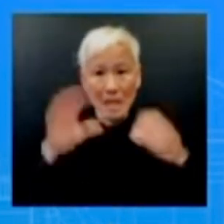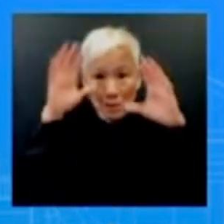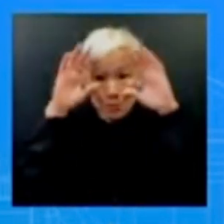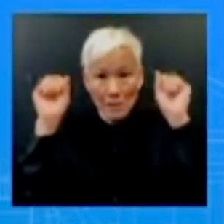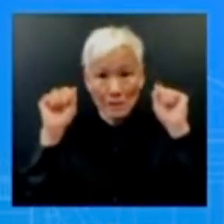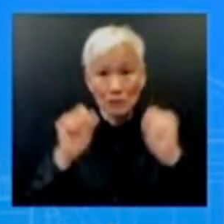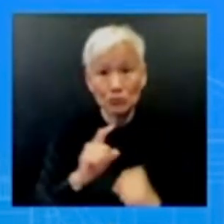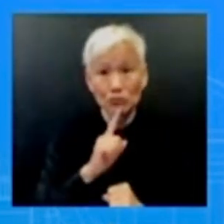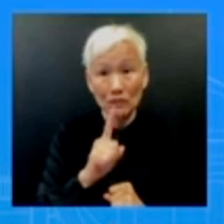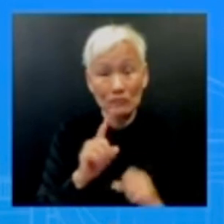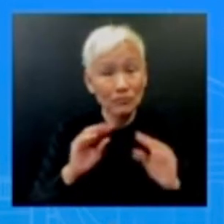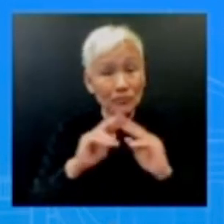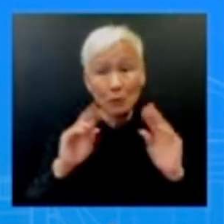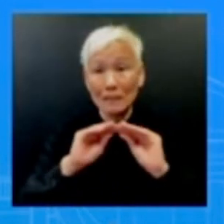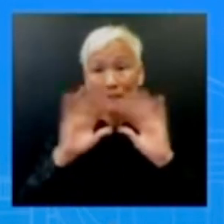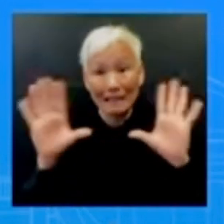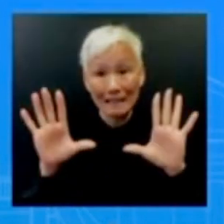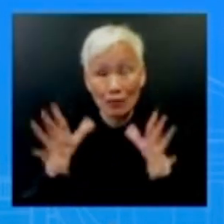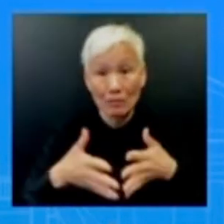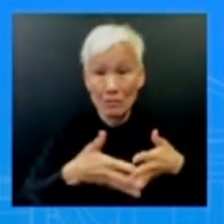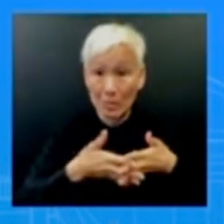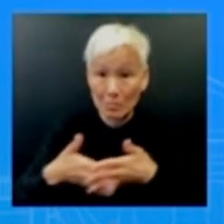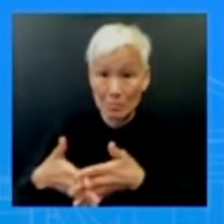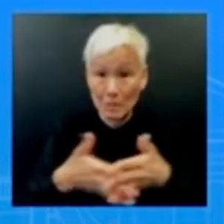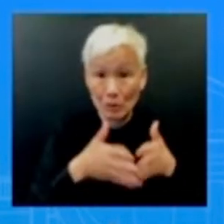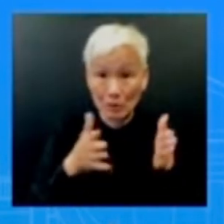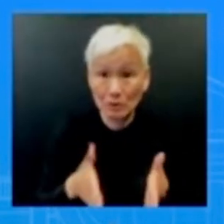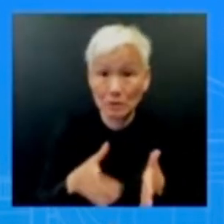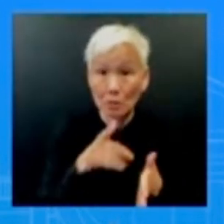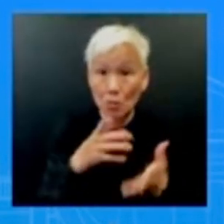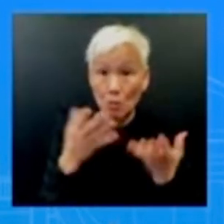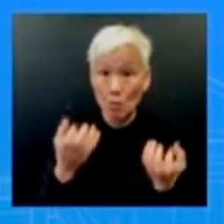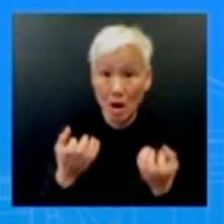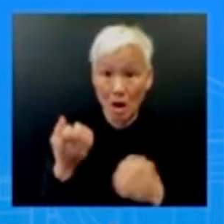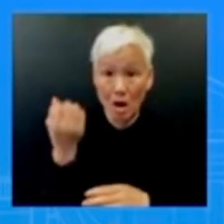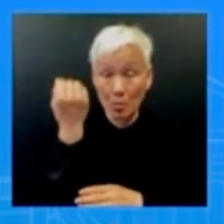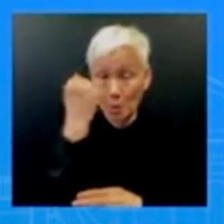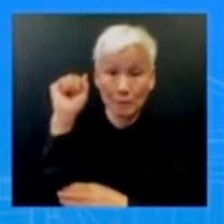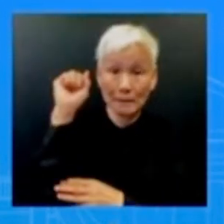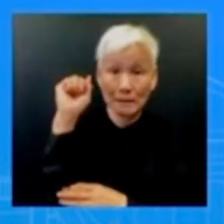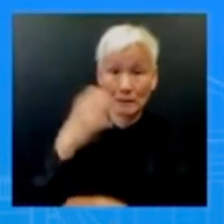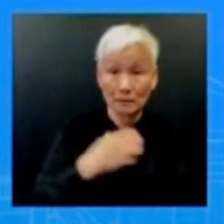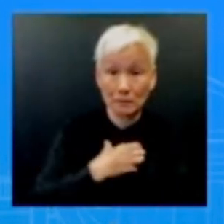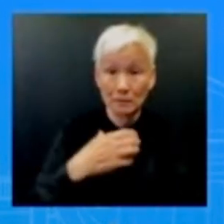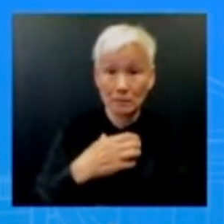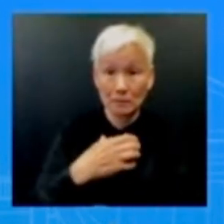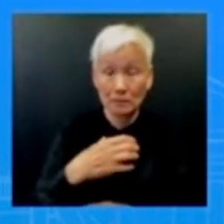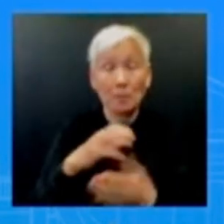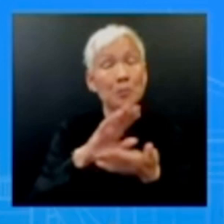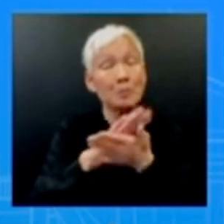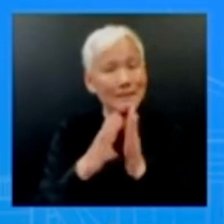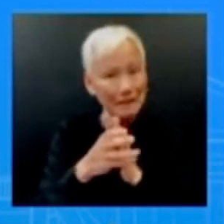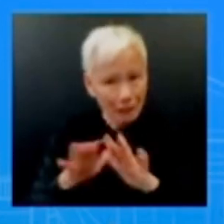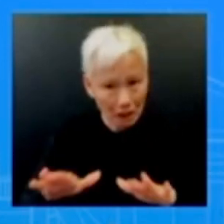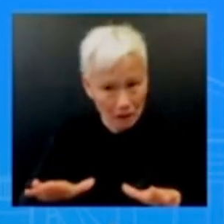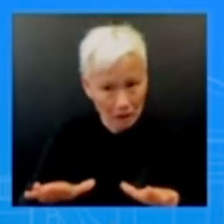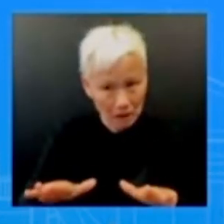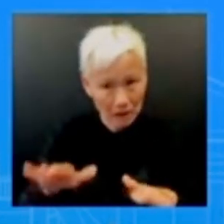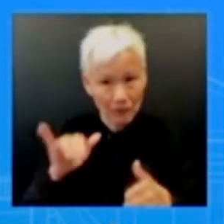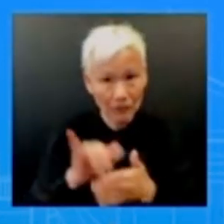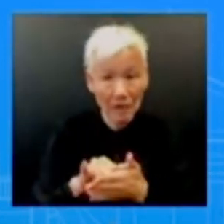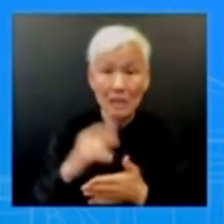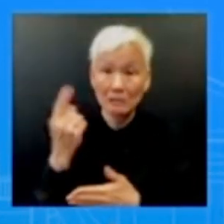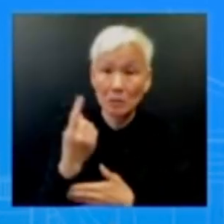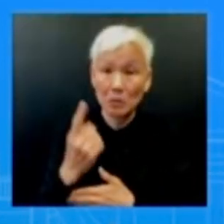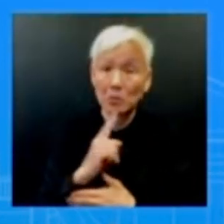to Americans who want to protest. They should do it peacefully. And that is something that is incredibly important that the president